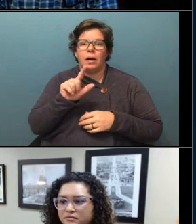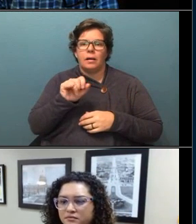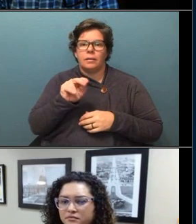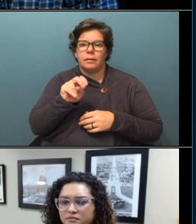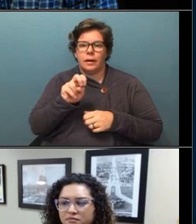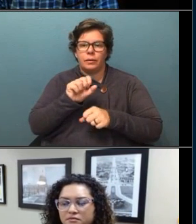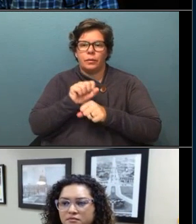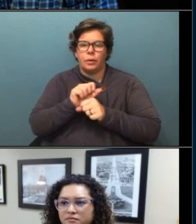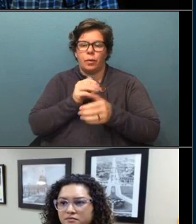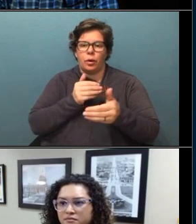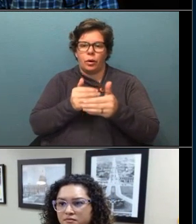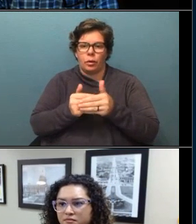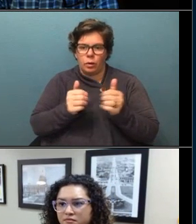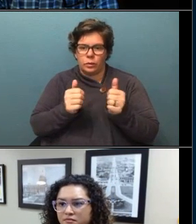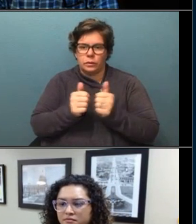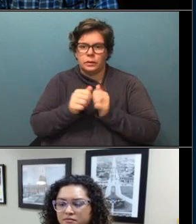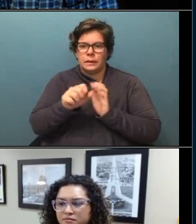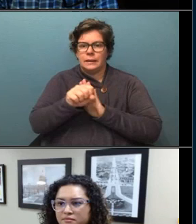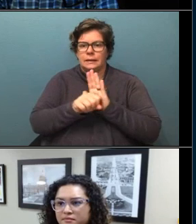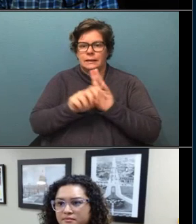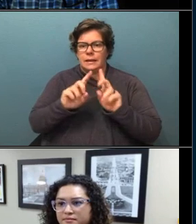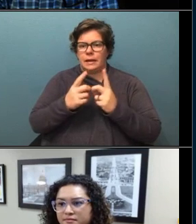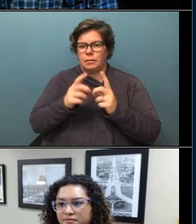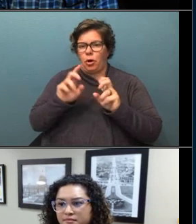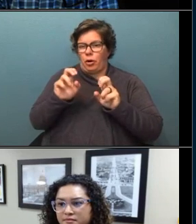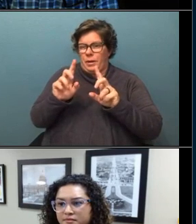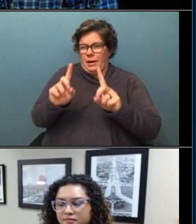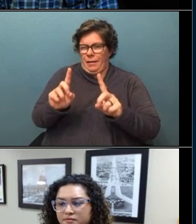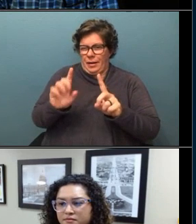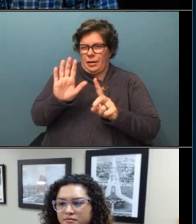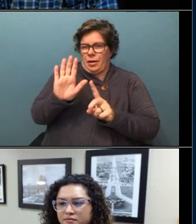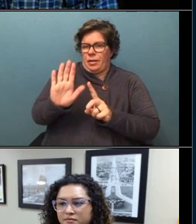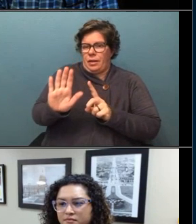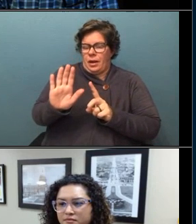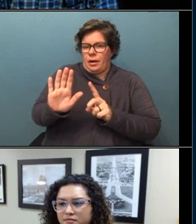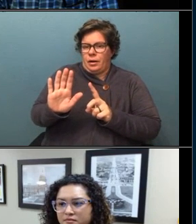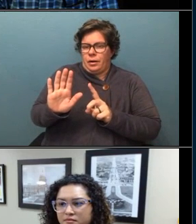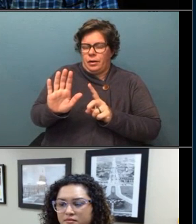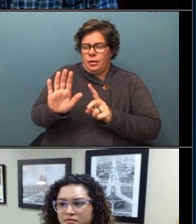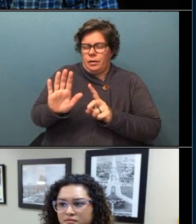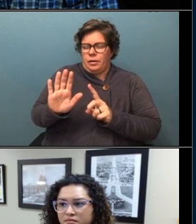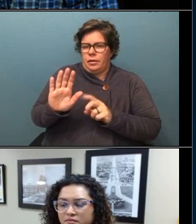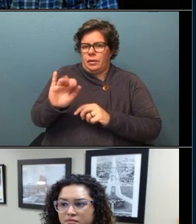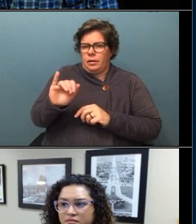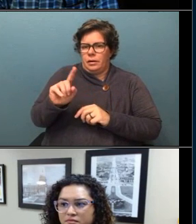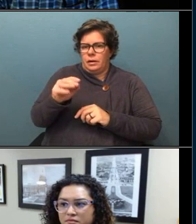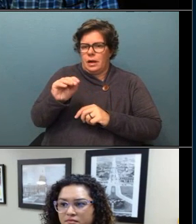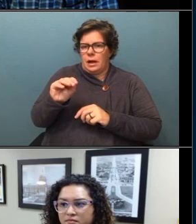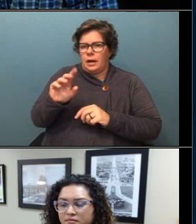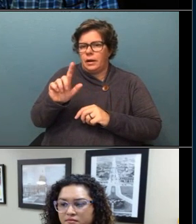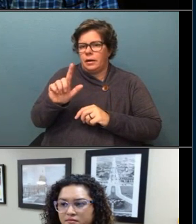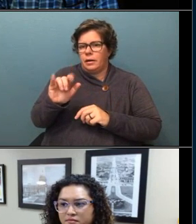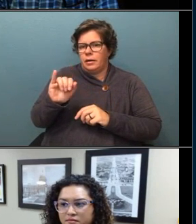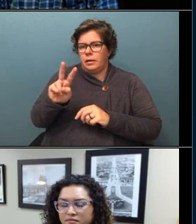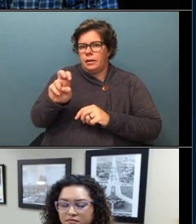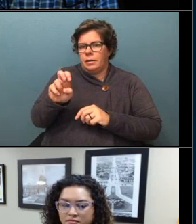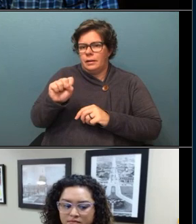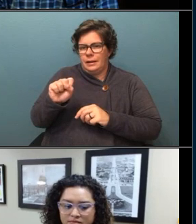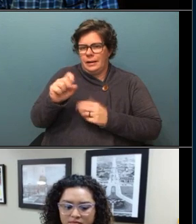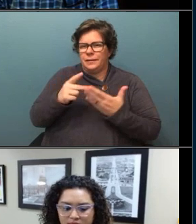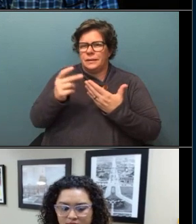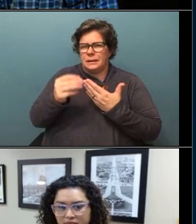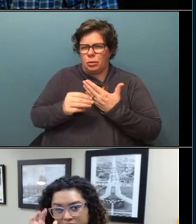pretty closely with the State Department of Education and their Idaho Lives program.